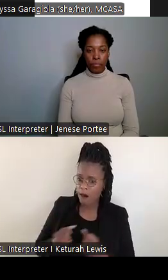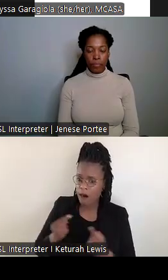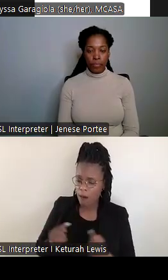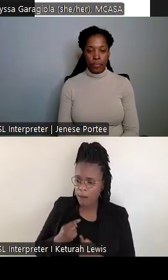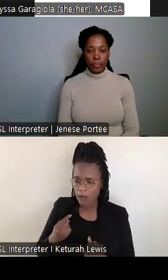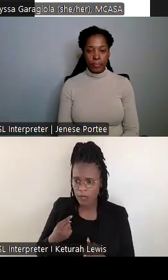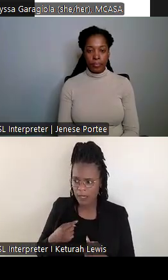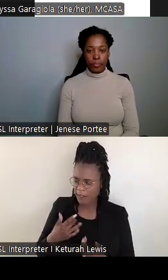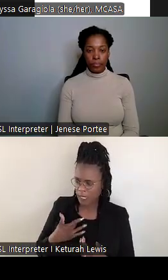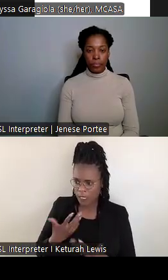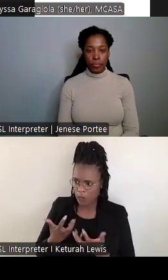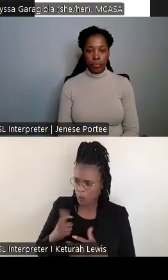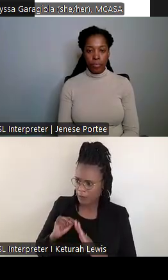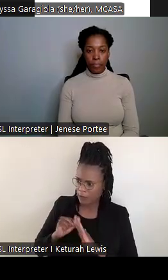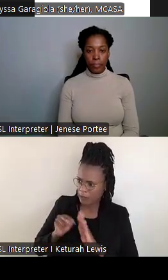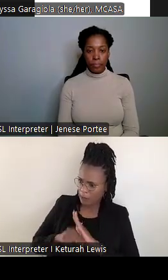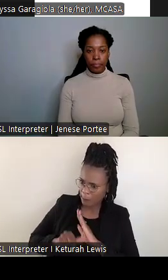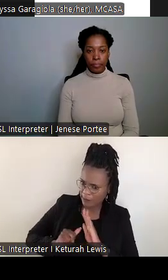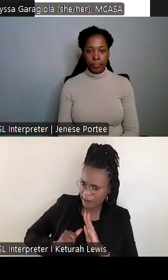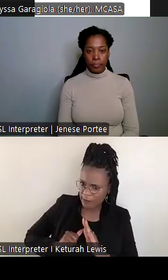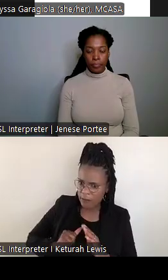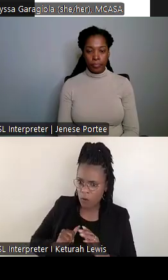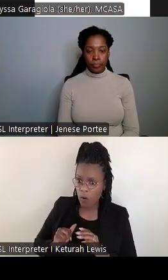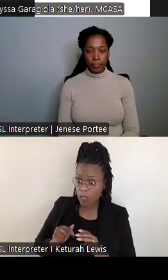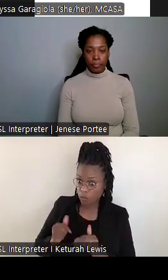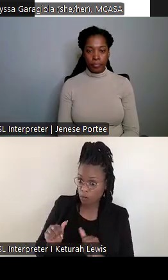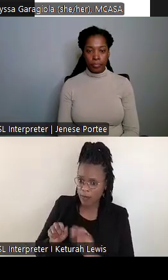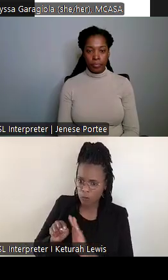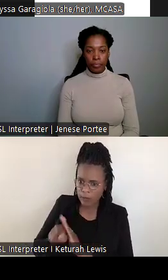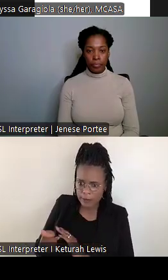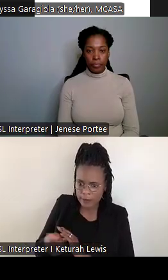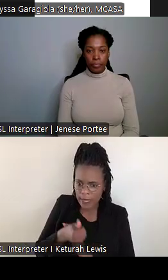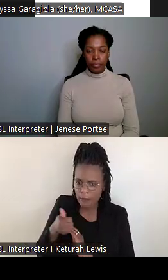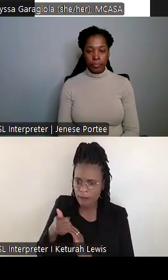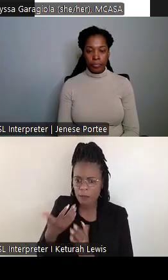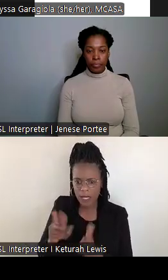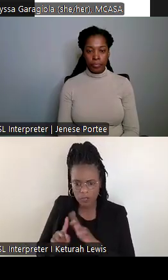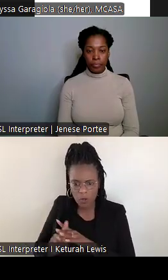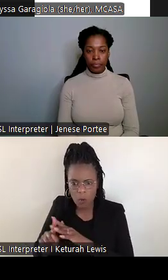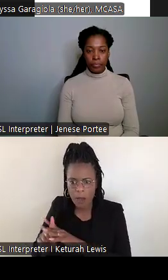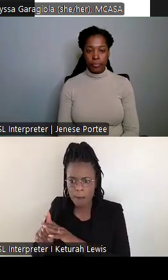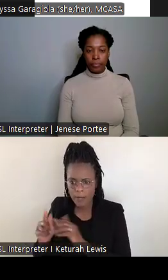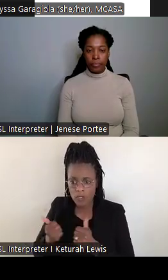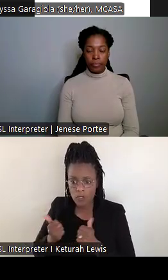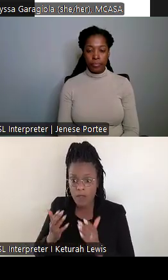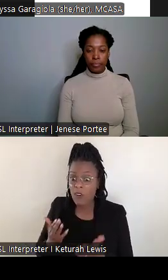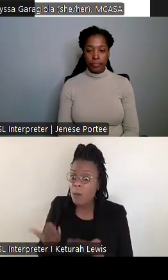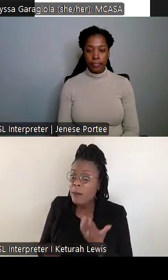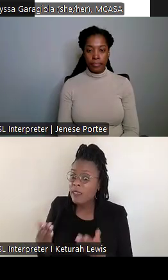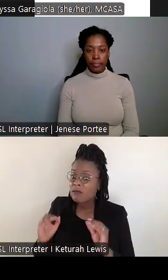are ways that trauma may manifest in a survivor. Or keep in mind, it might be none of